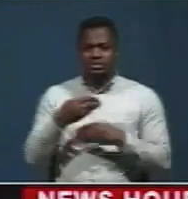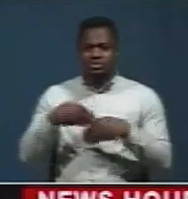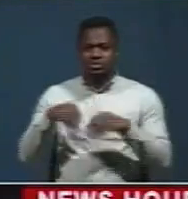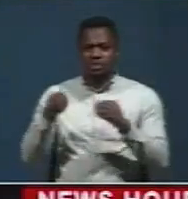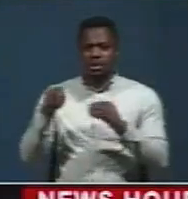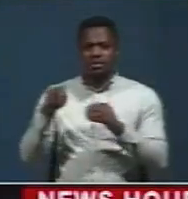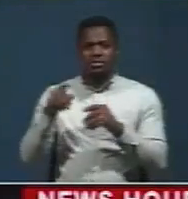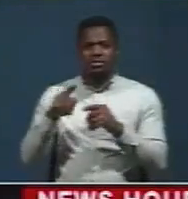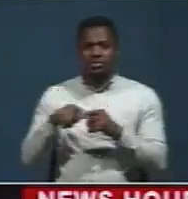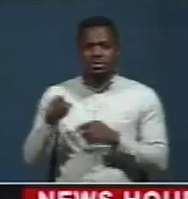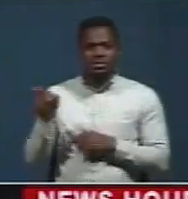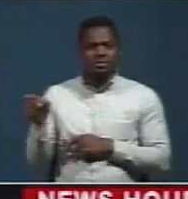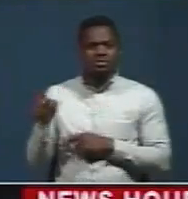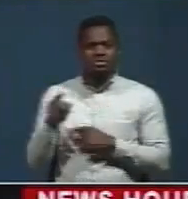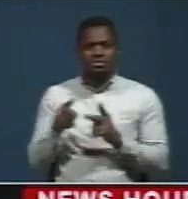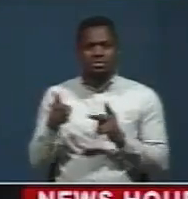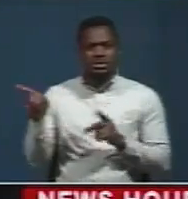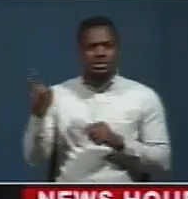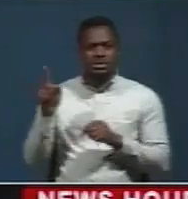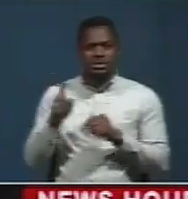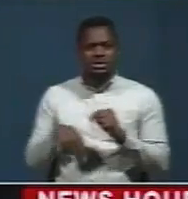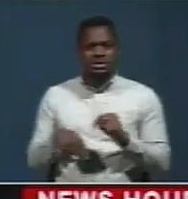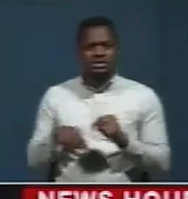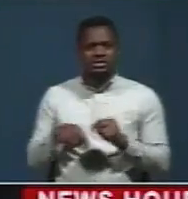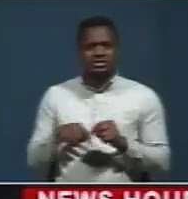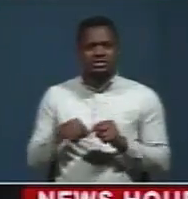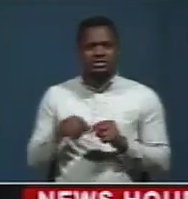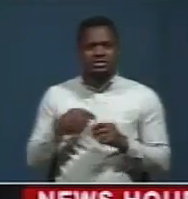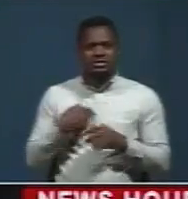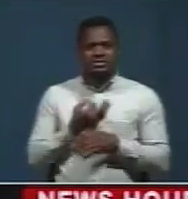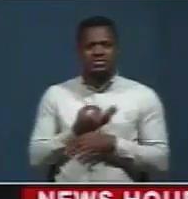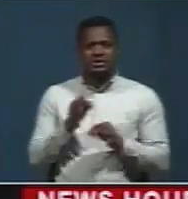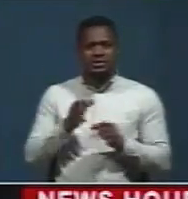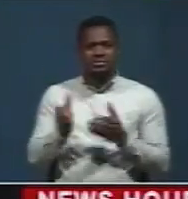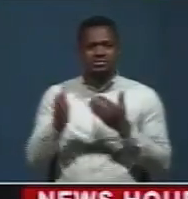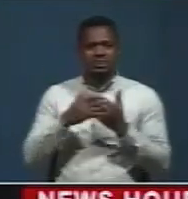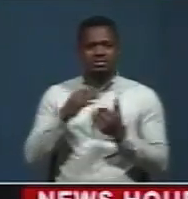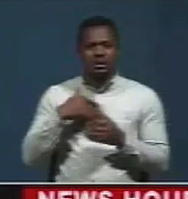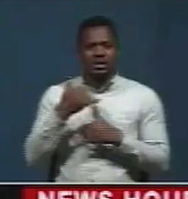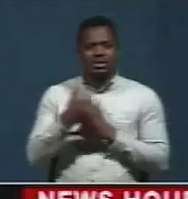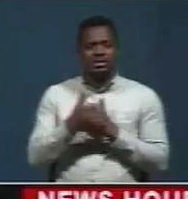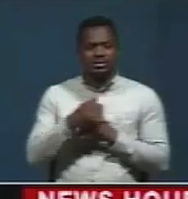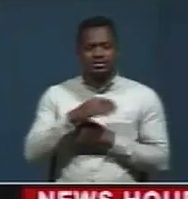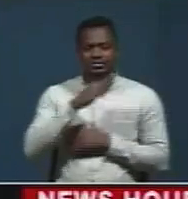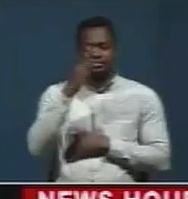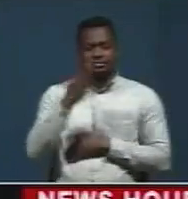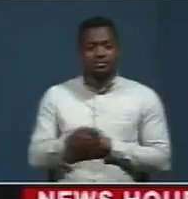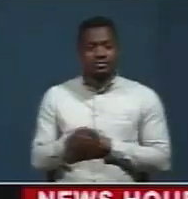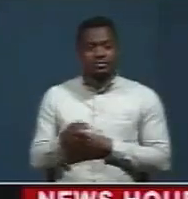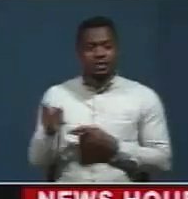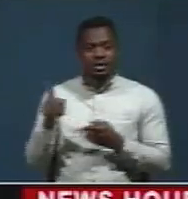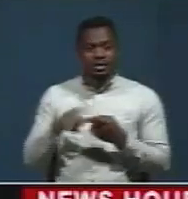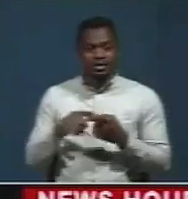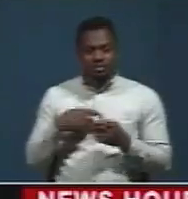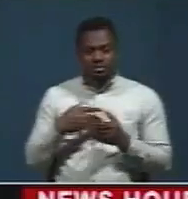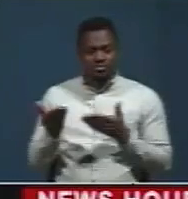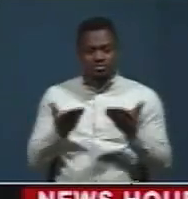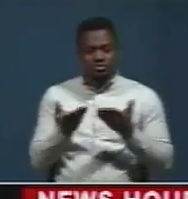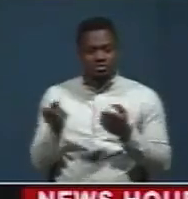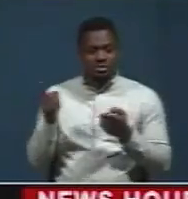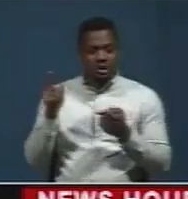edi ma no ente nya de obe ma ma city free akome krom da ejisa masom